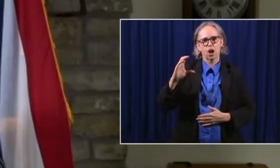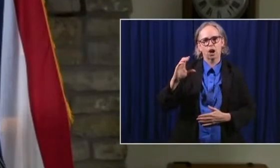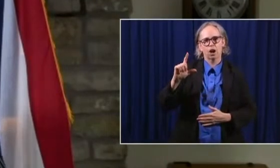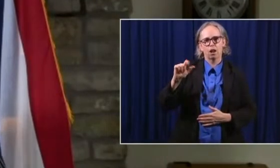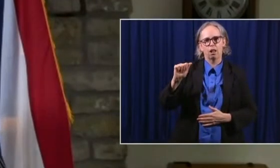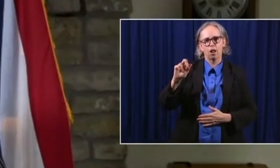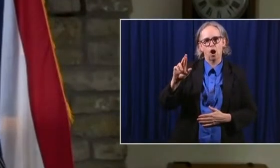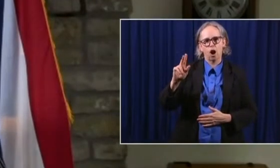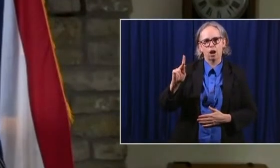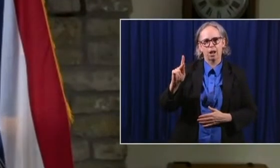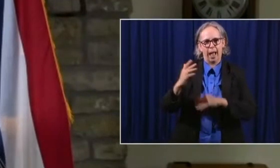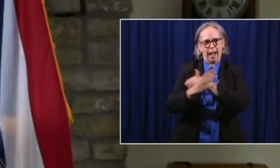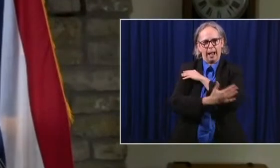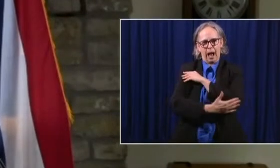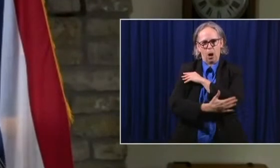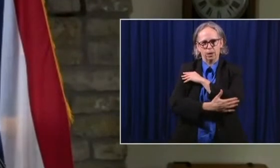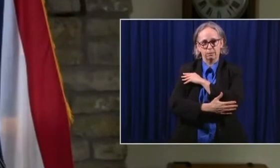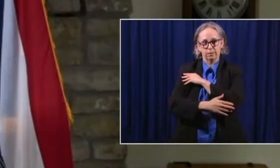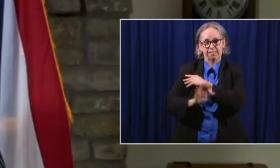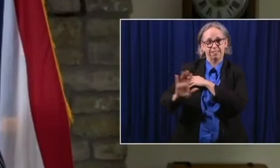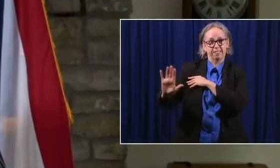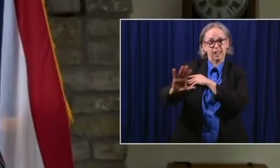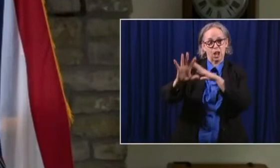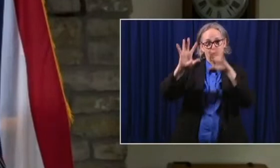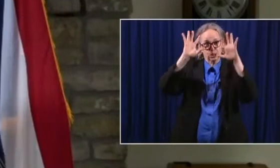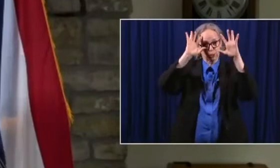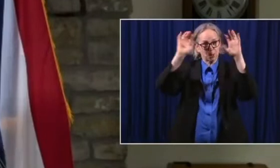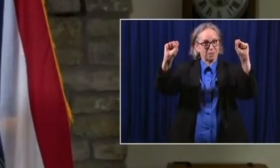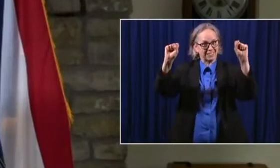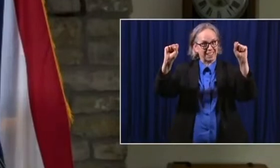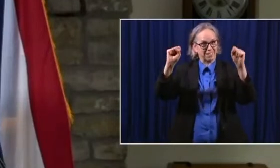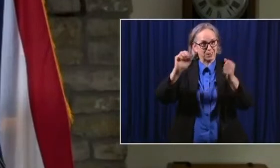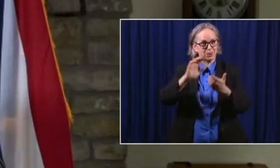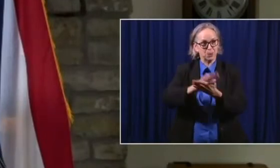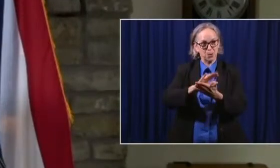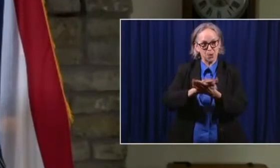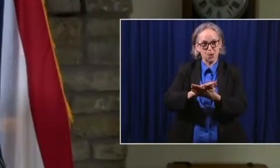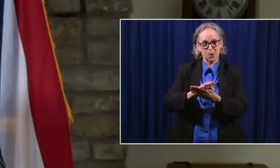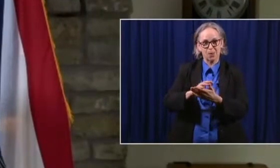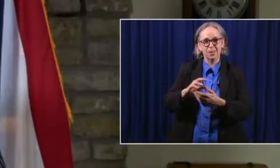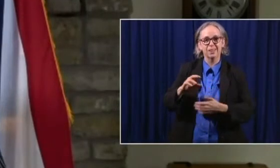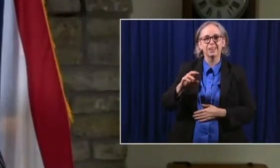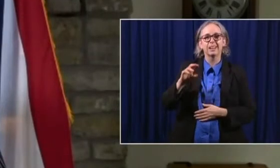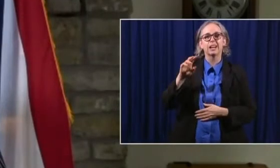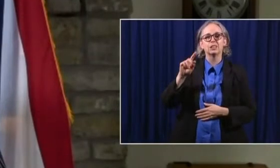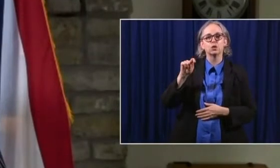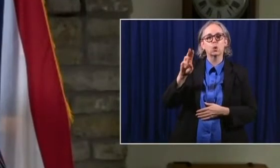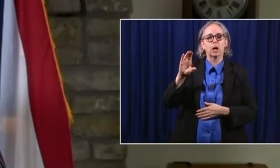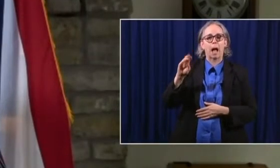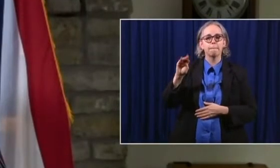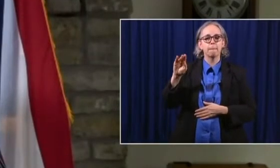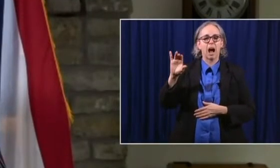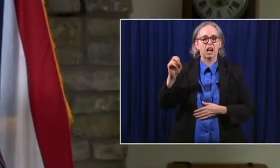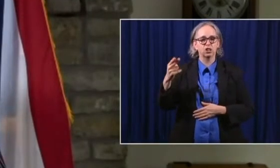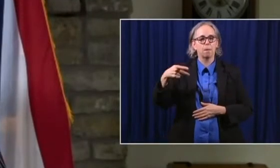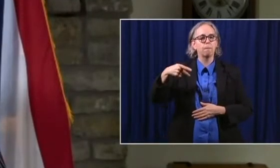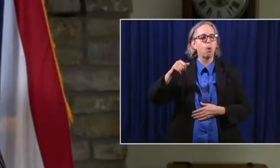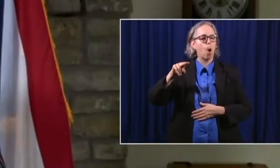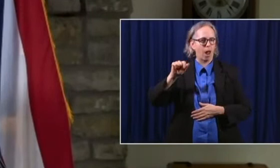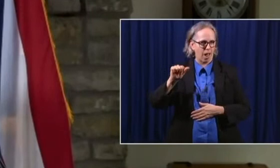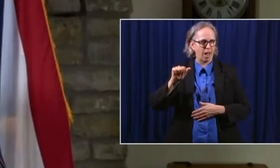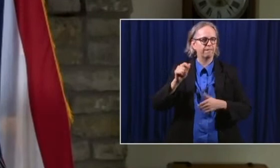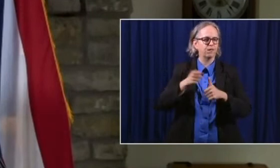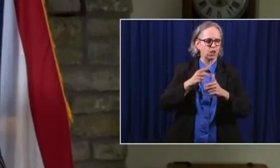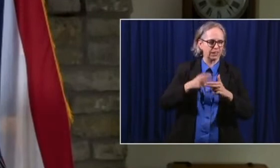Local Schools, Paula Crew. Paula, thank you very, very much for joining us, and